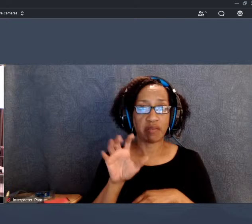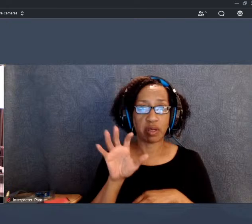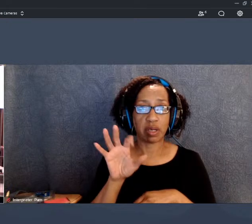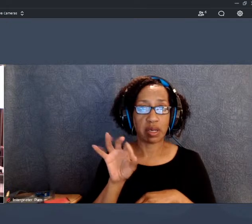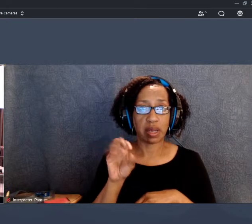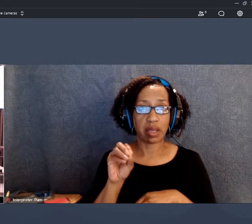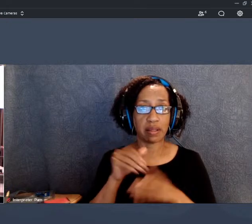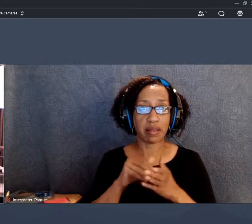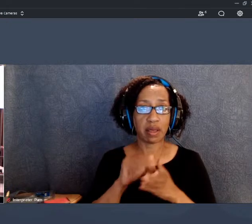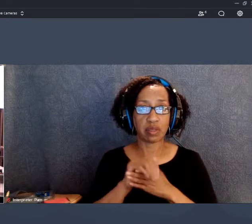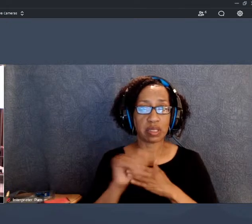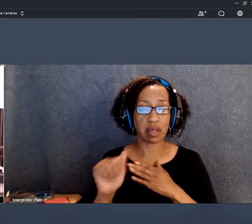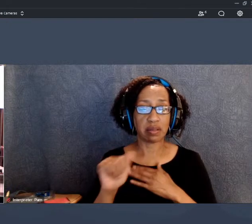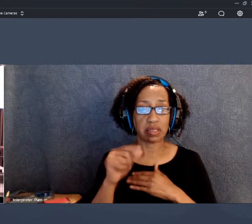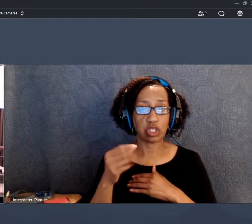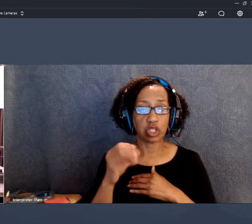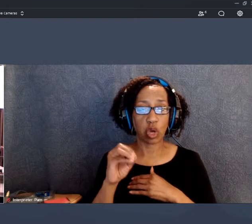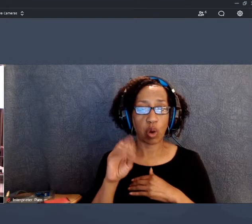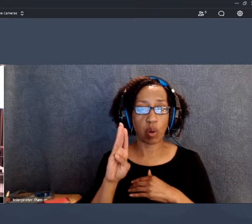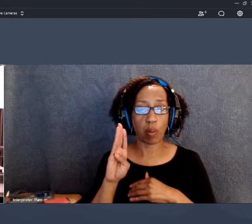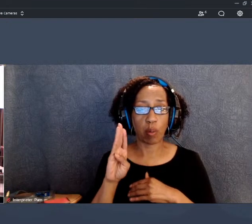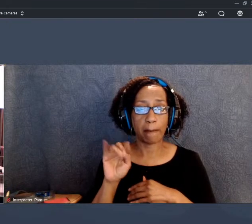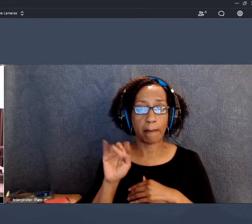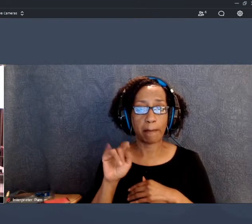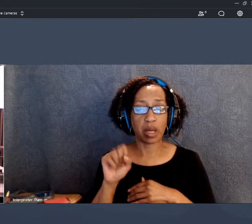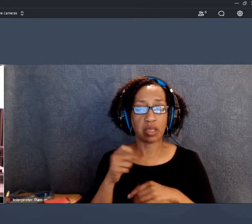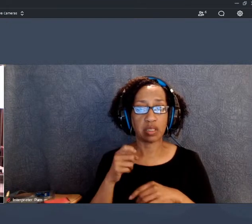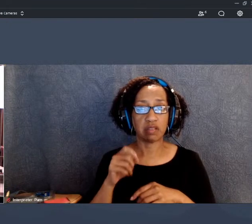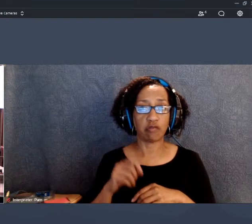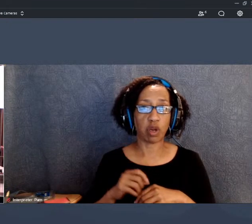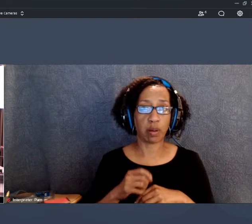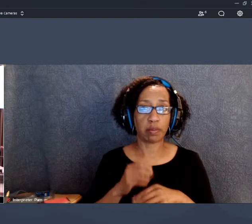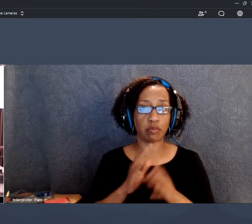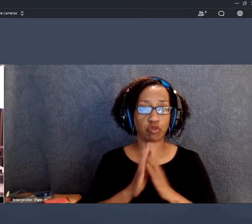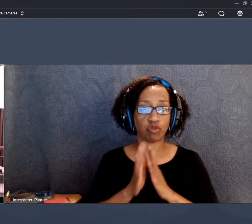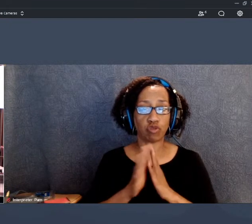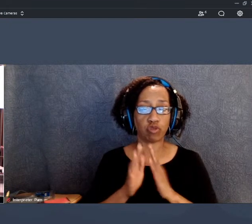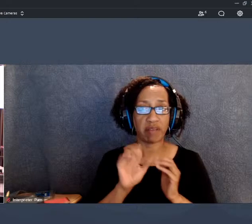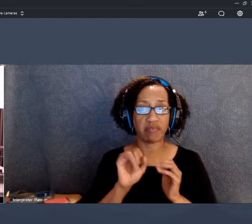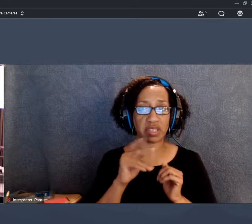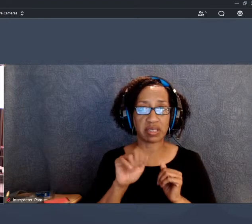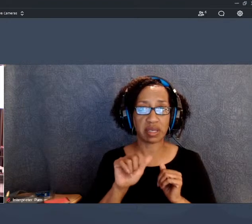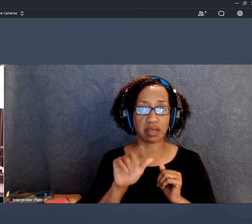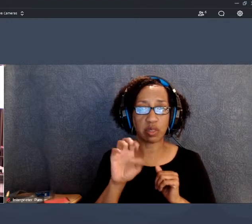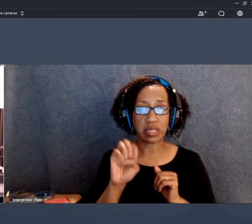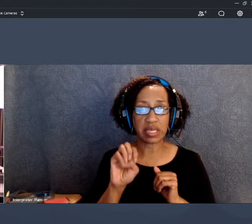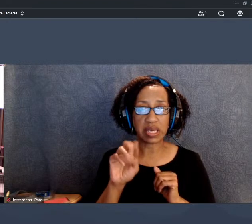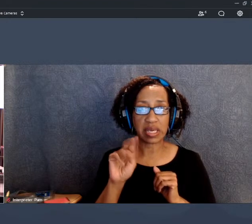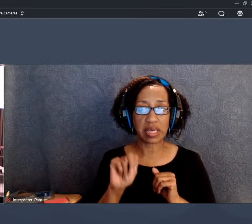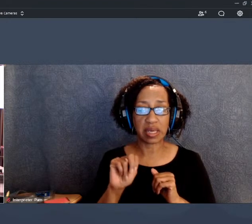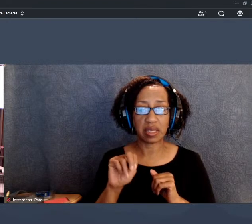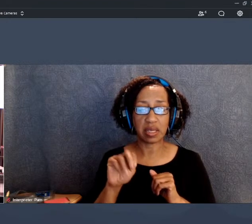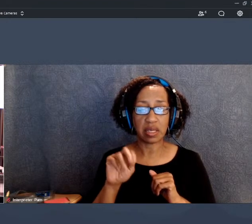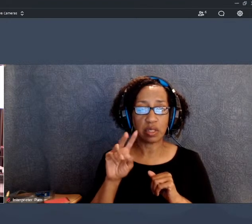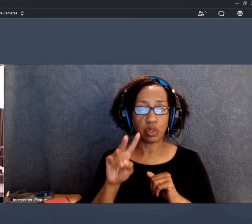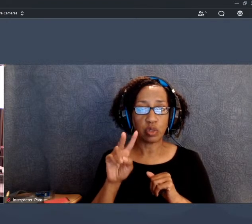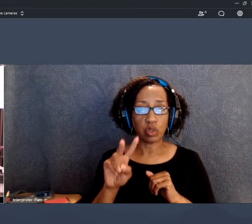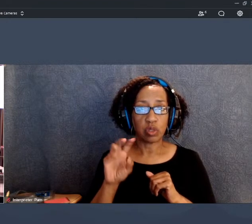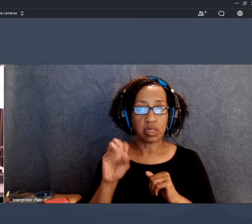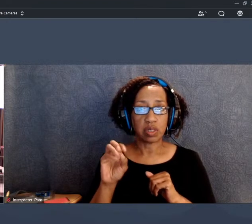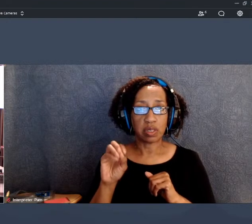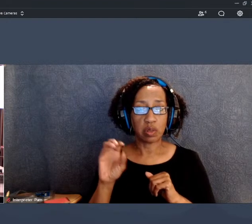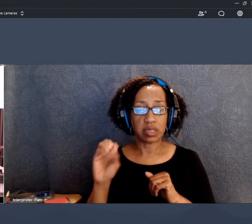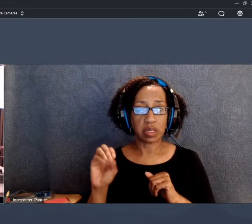$590,000 in GEO bonds from traffic signals, project number EN 22100, to traffic